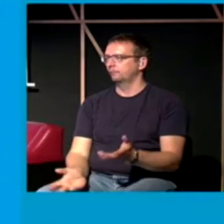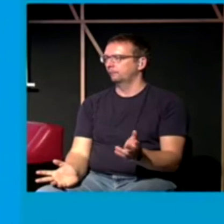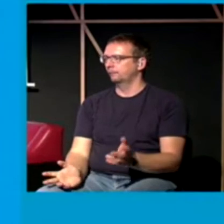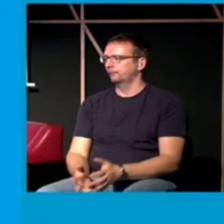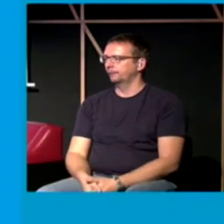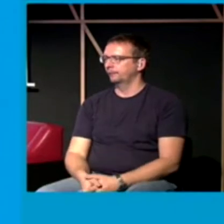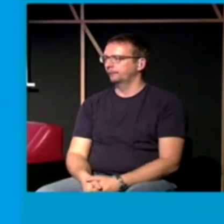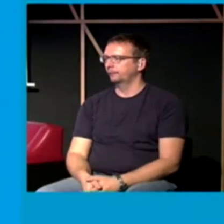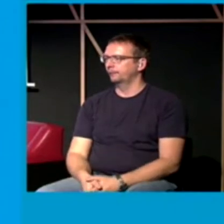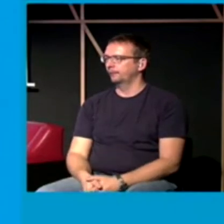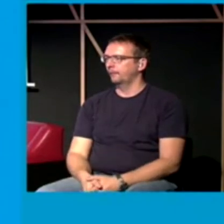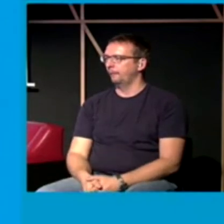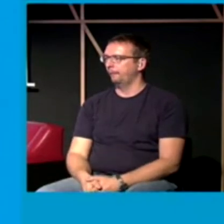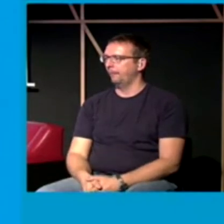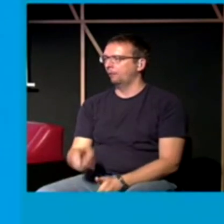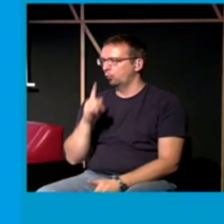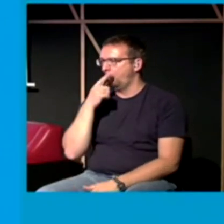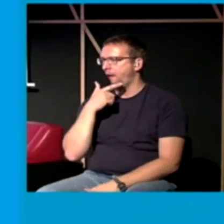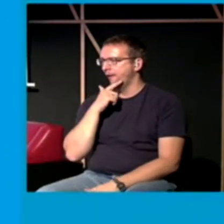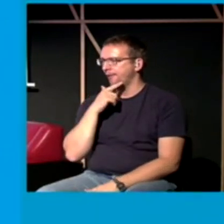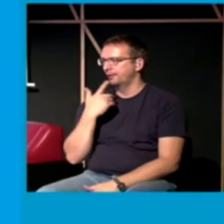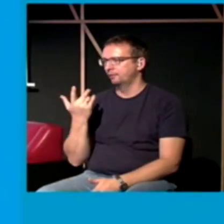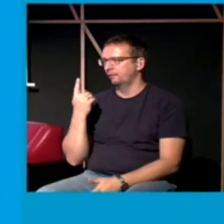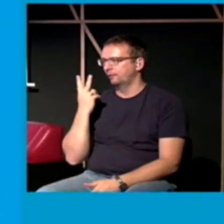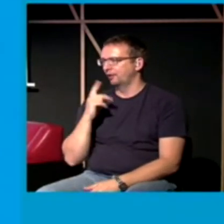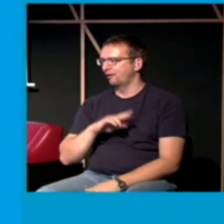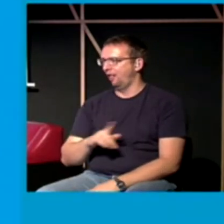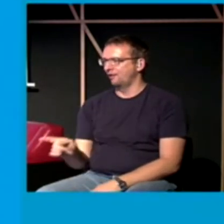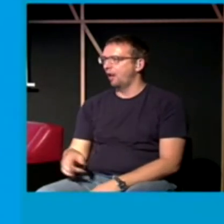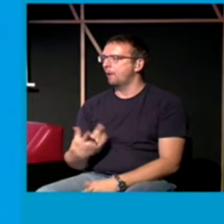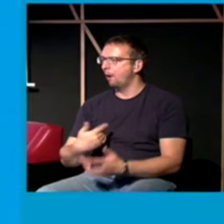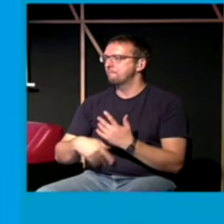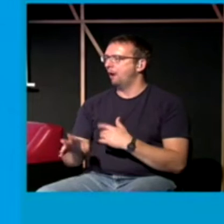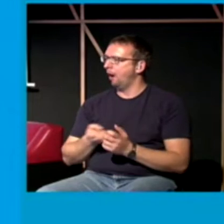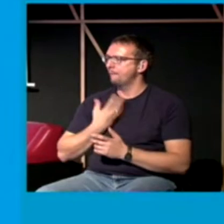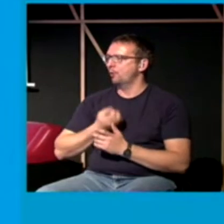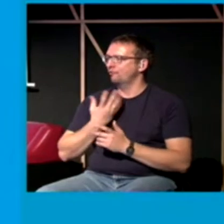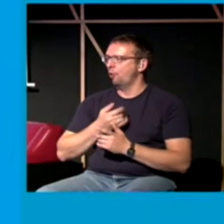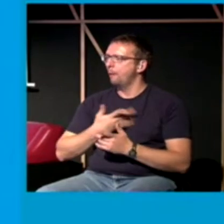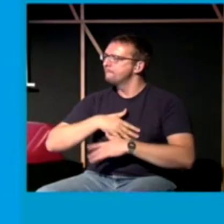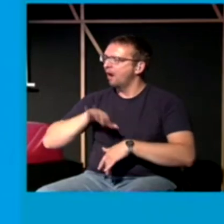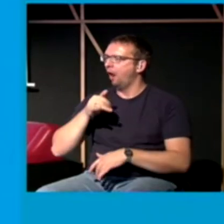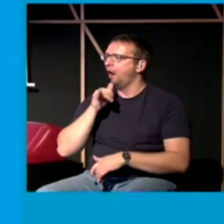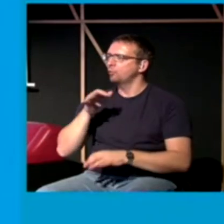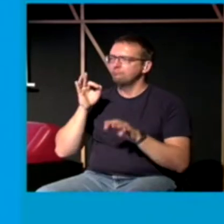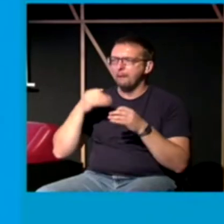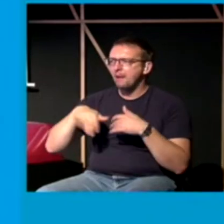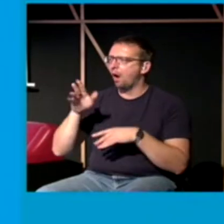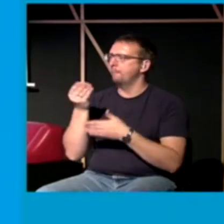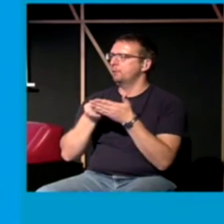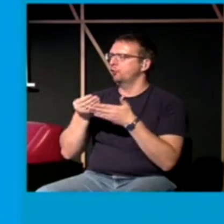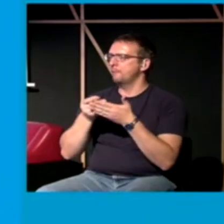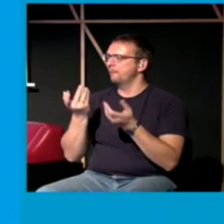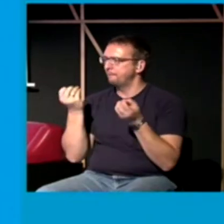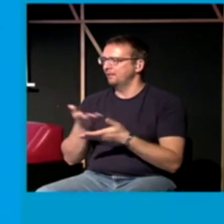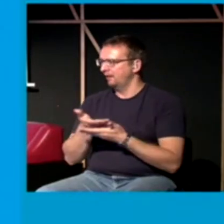shoot, headed away. Very good header by Kilgallen. Larson, buoyant stretch now. Sunderland 3 against 3.